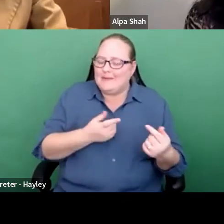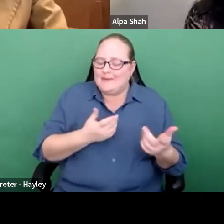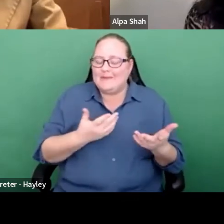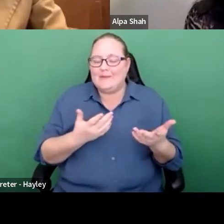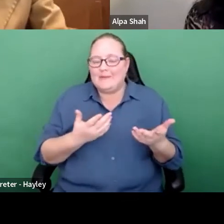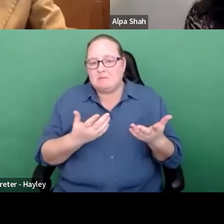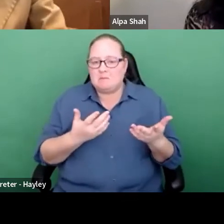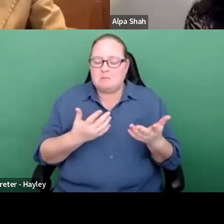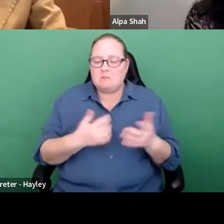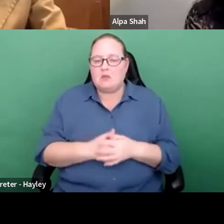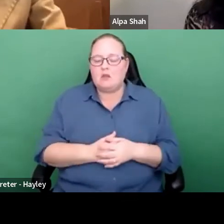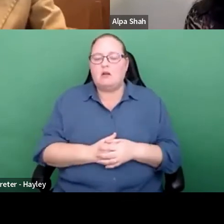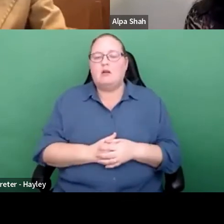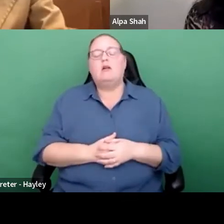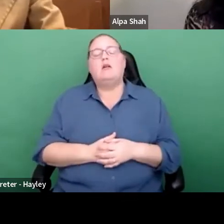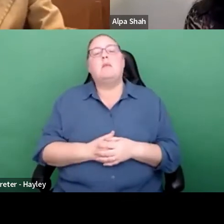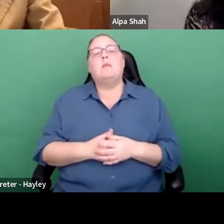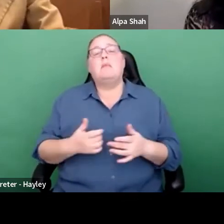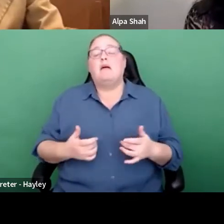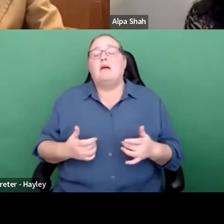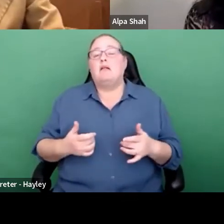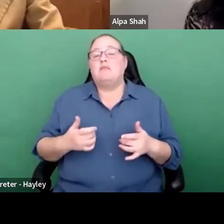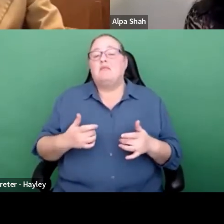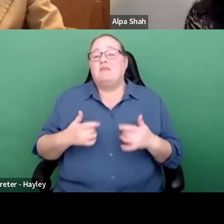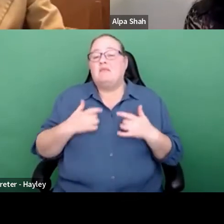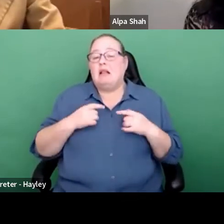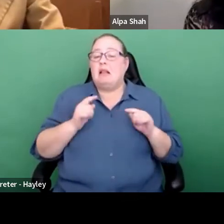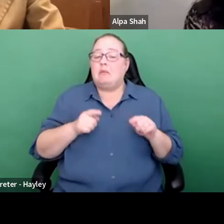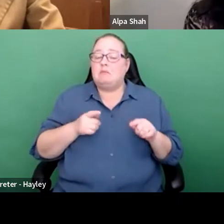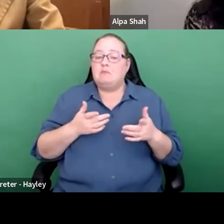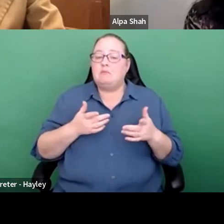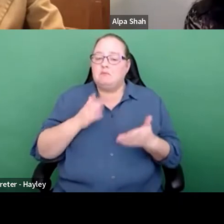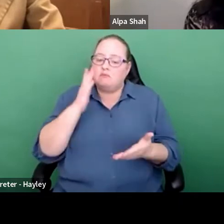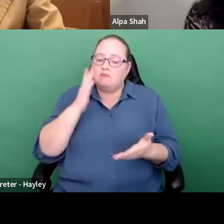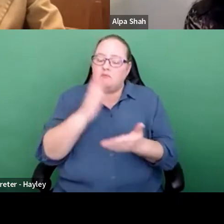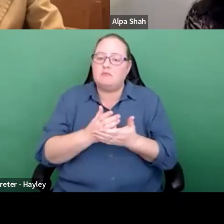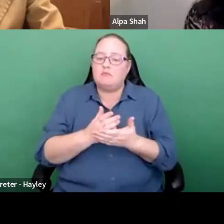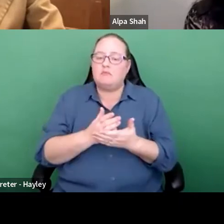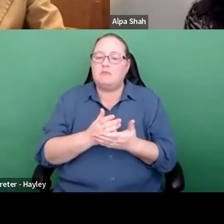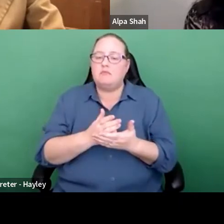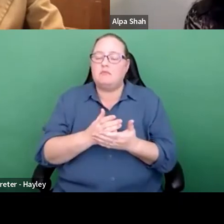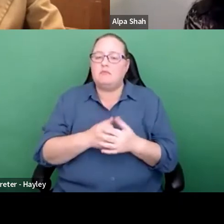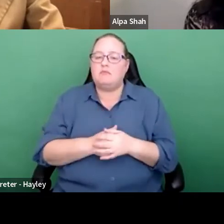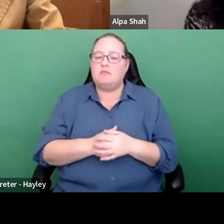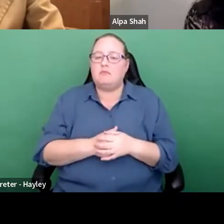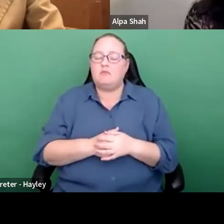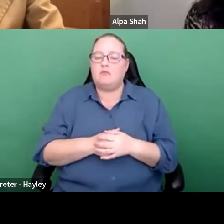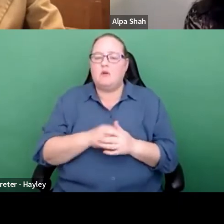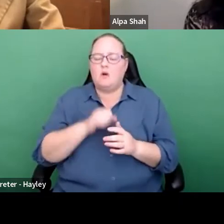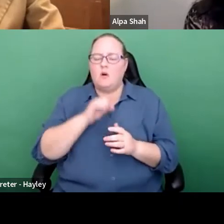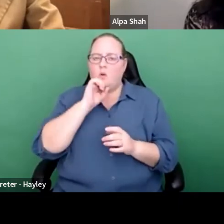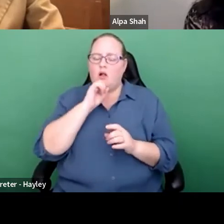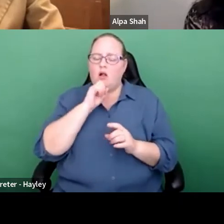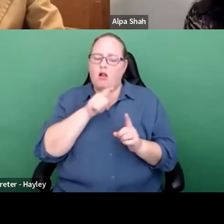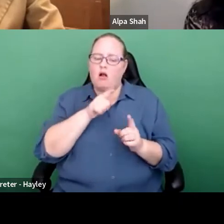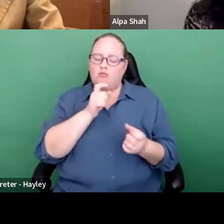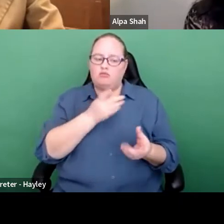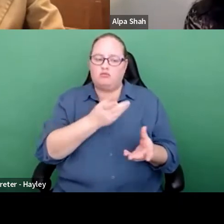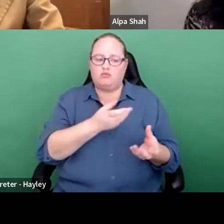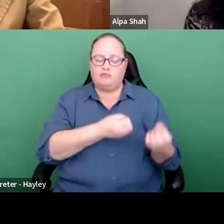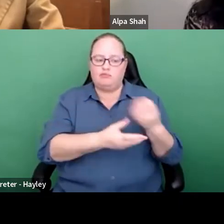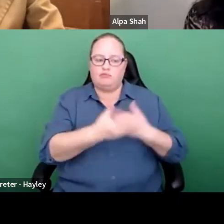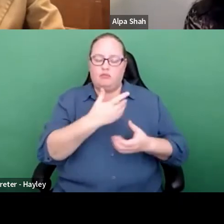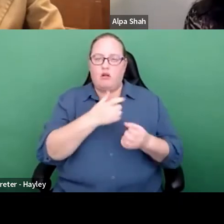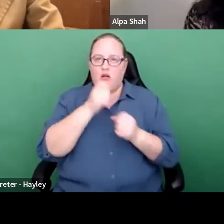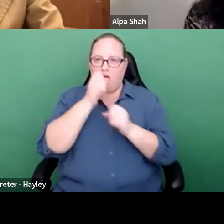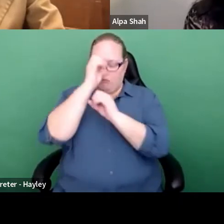case, I believe that this would duly recognize the reality, which is the inevitability of social